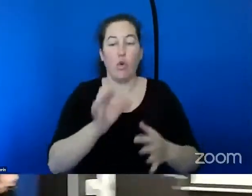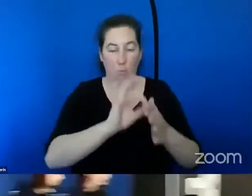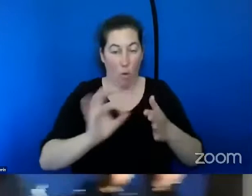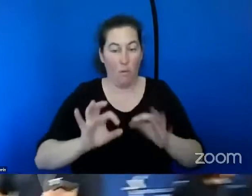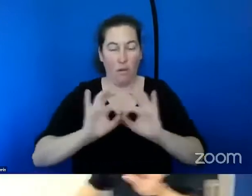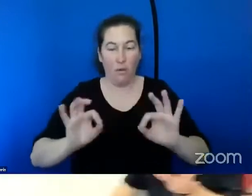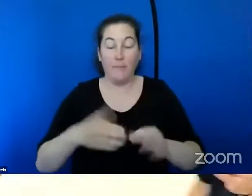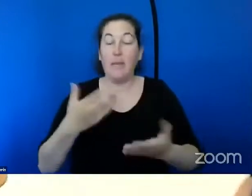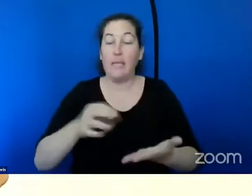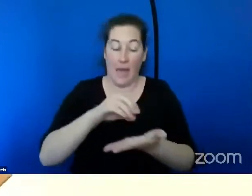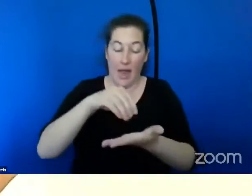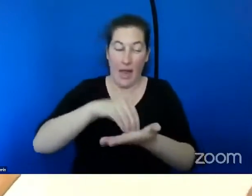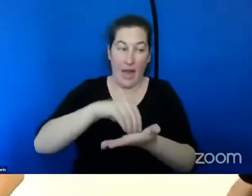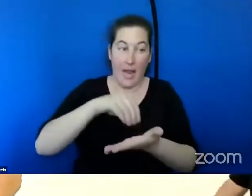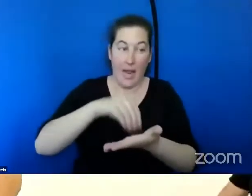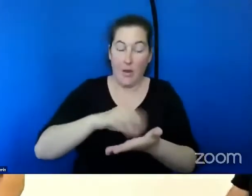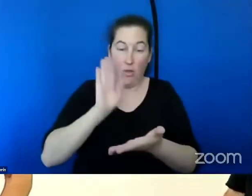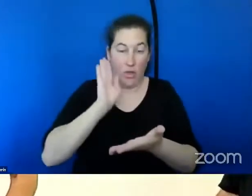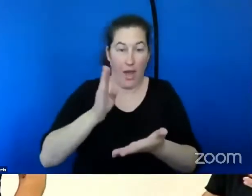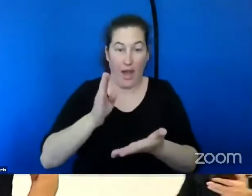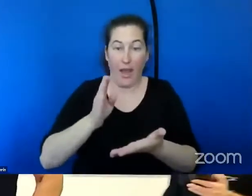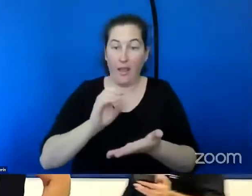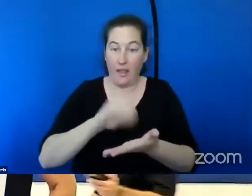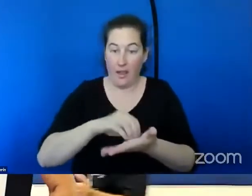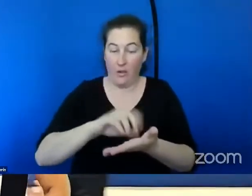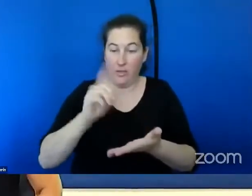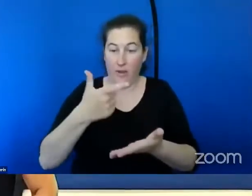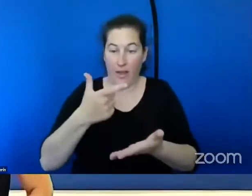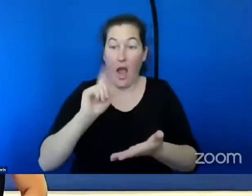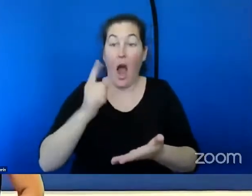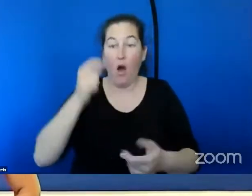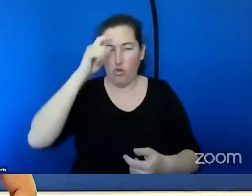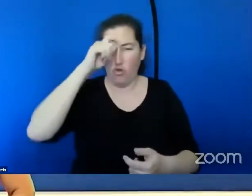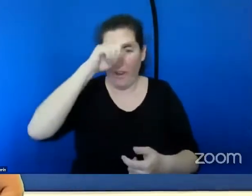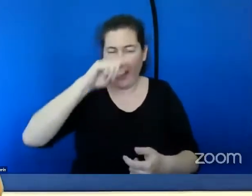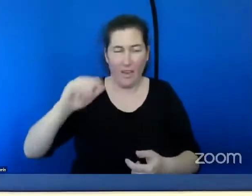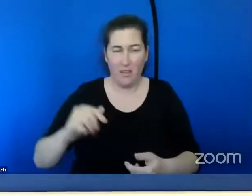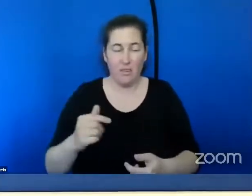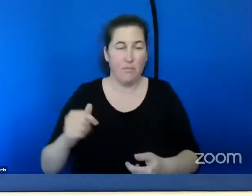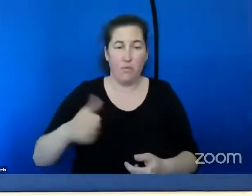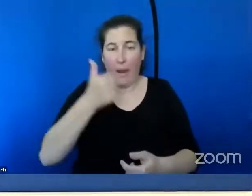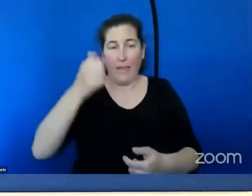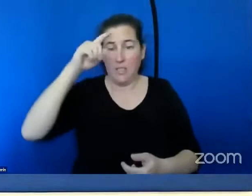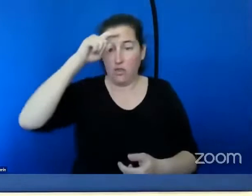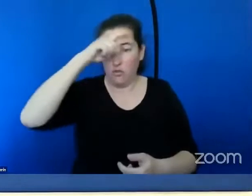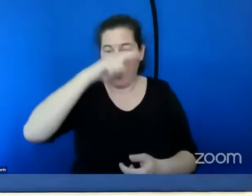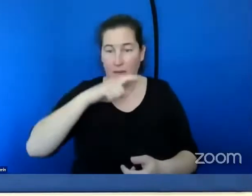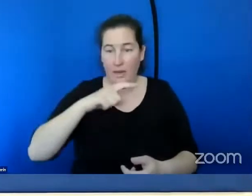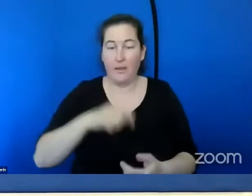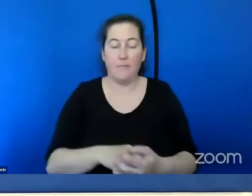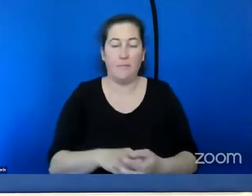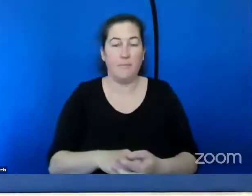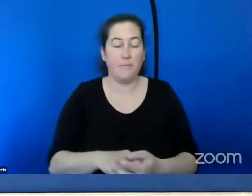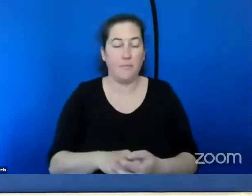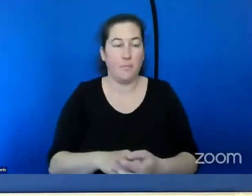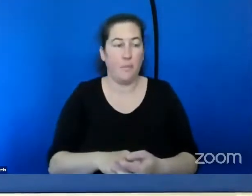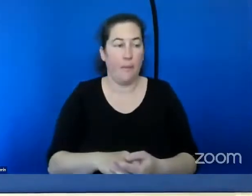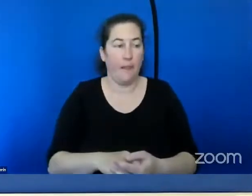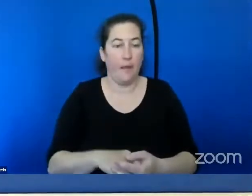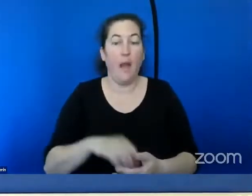table. No problem at all. This is even faster than the first run. Continues to pick out of the box by the look of it. No, here's the